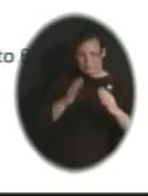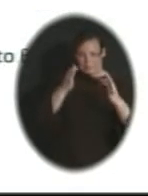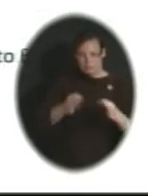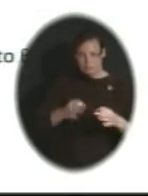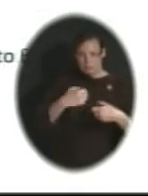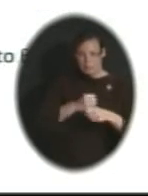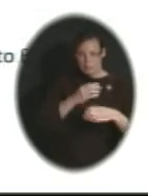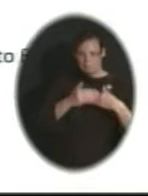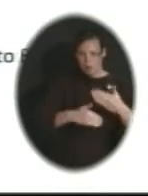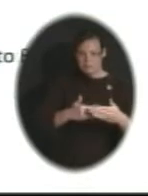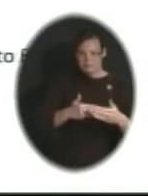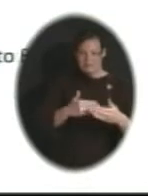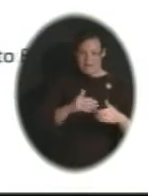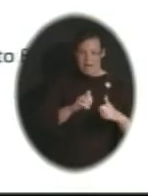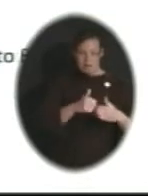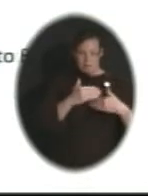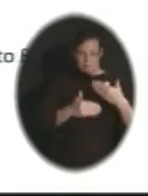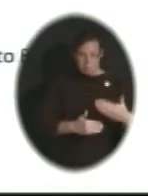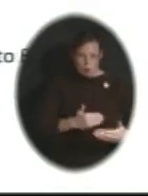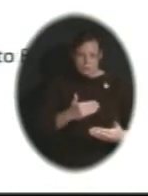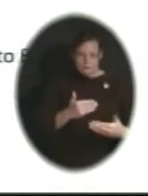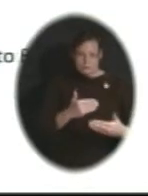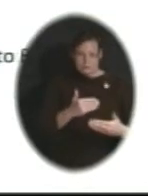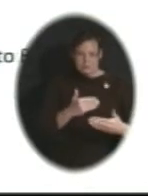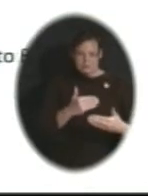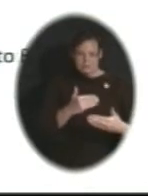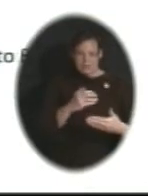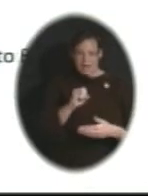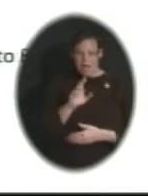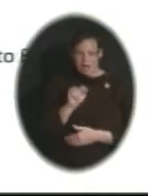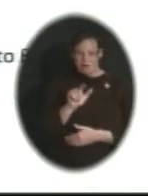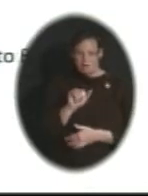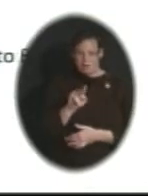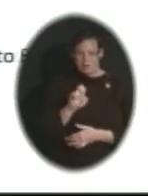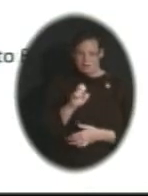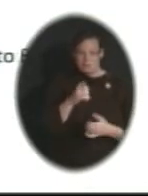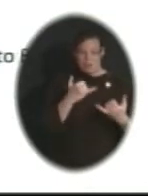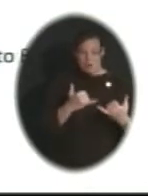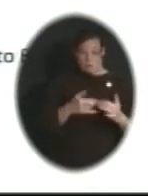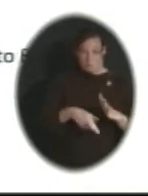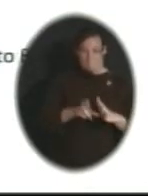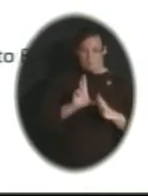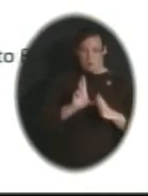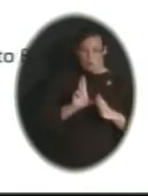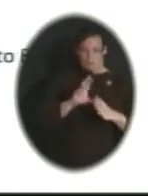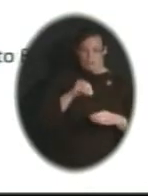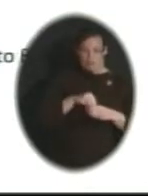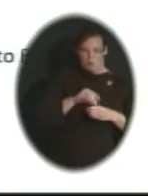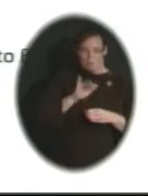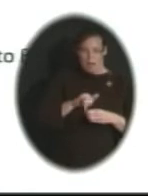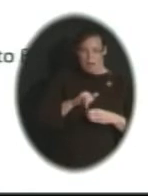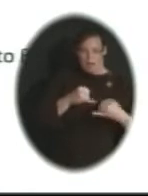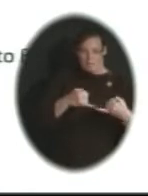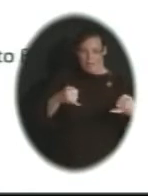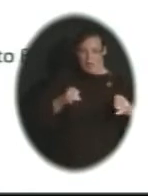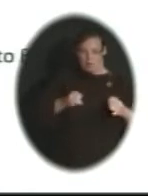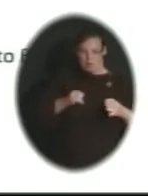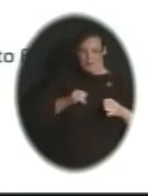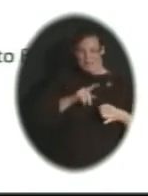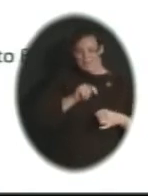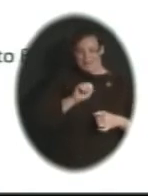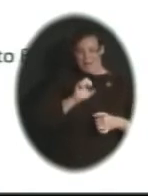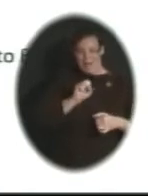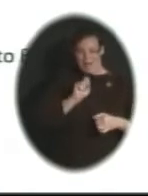process. Here's kind of how the process outlines. It's been currently reviewed internally by a boundary task force that's kind of